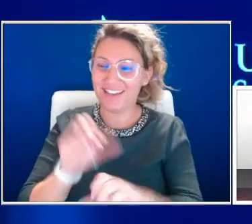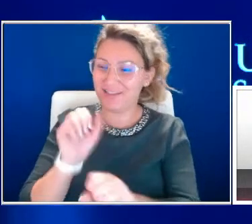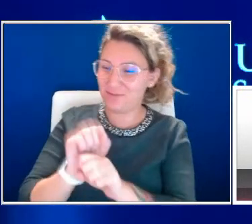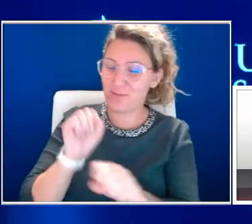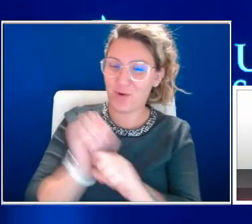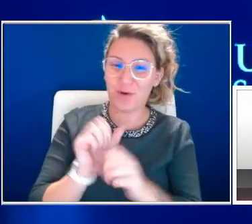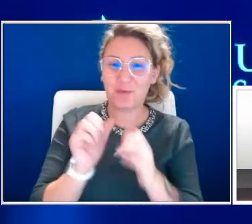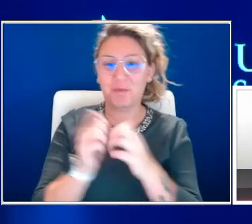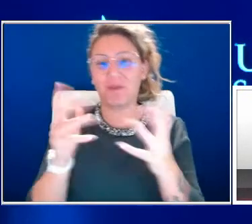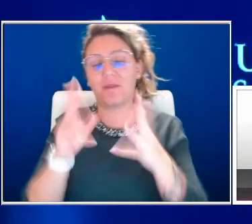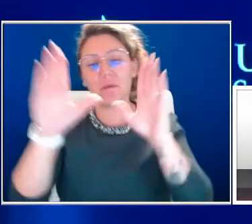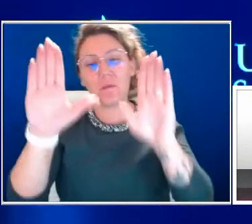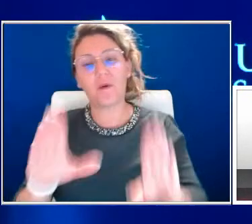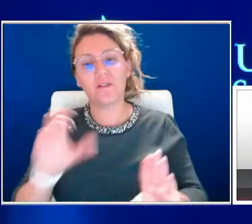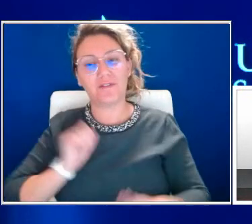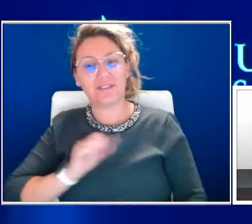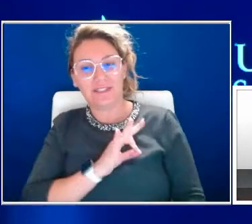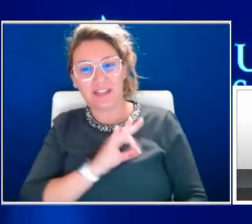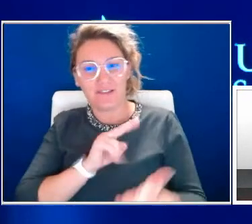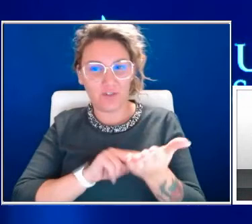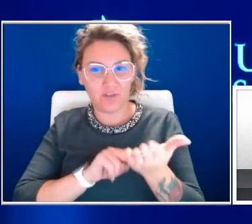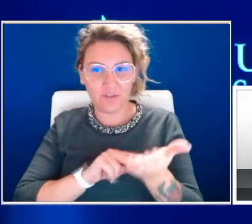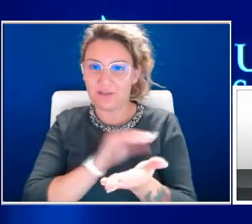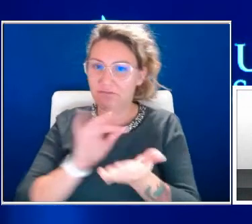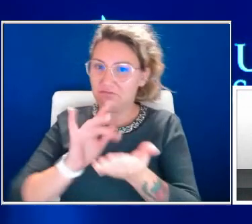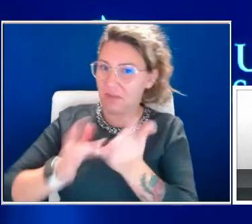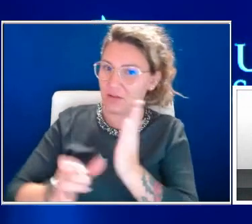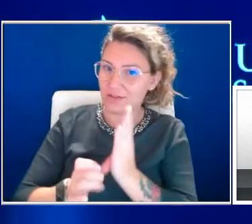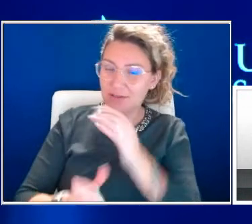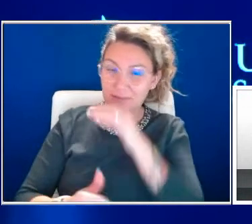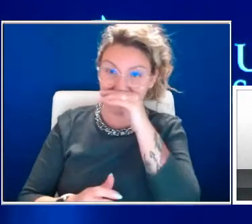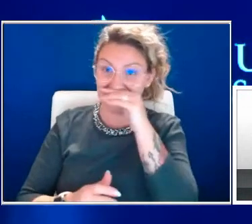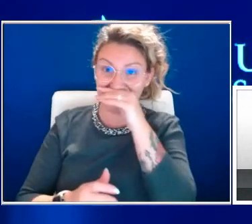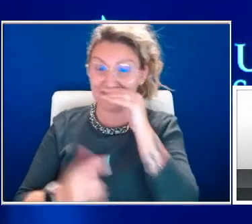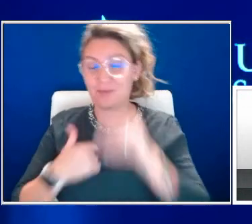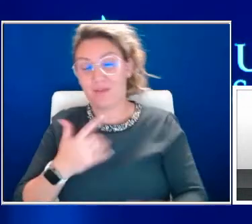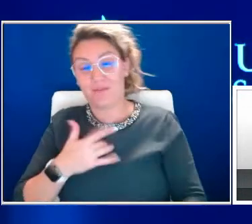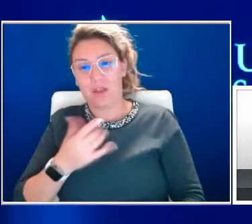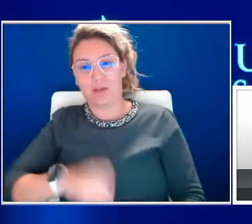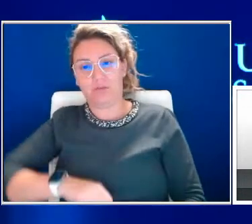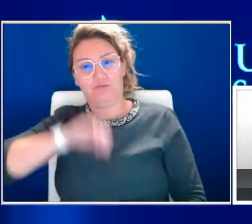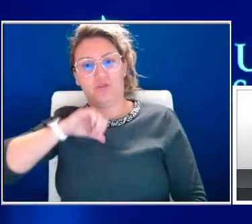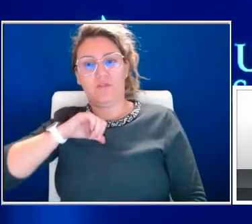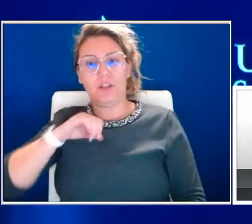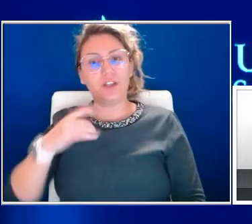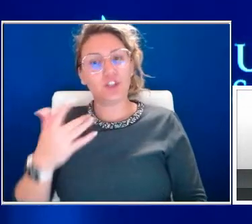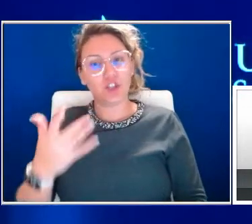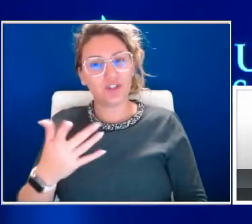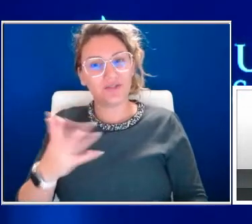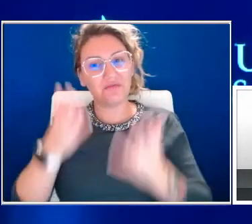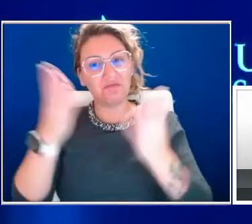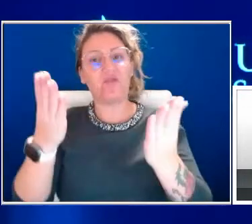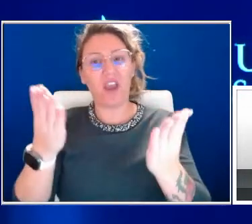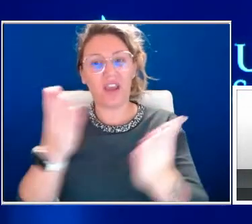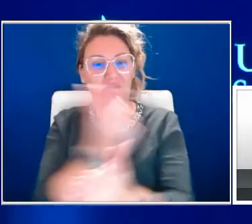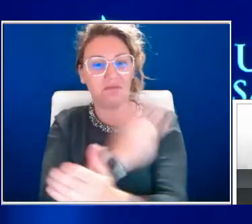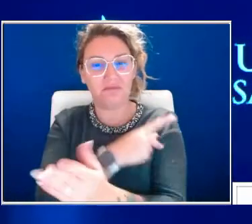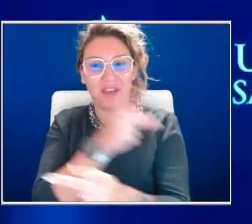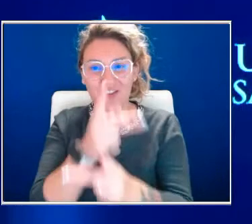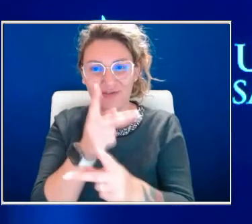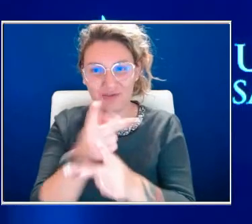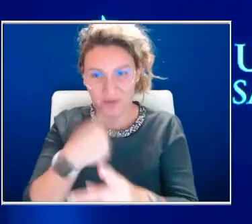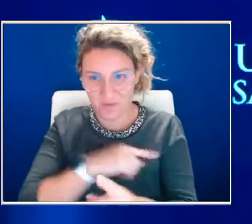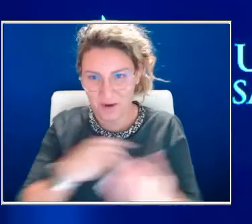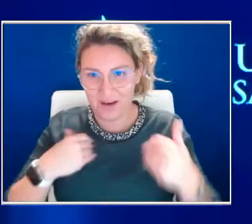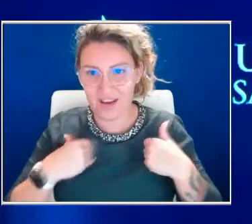excellent staff of nurses and medical assistants. I feel like it's a privilege to provide the patient care that we do, and I think we do an